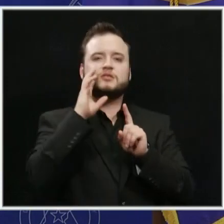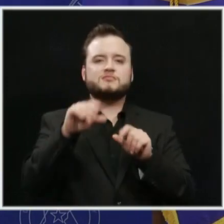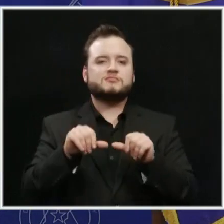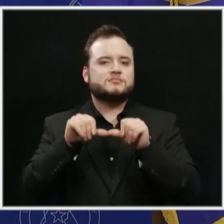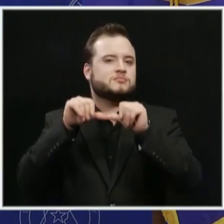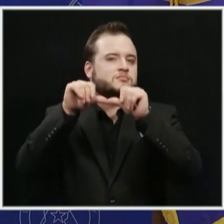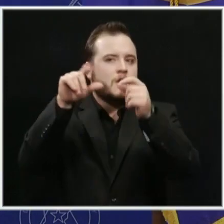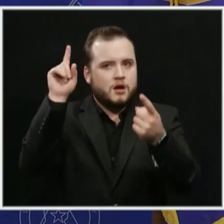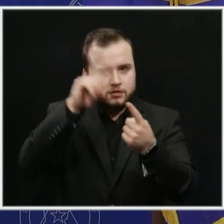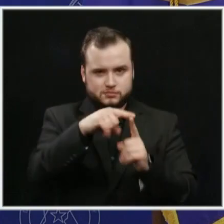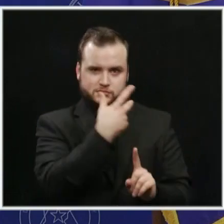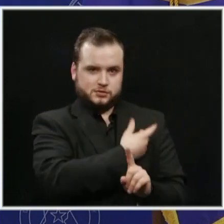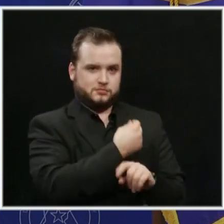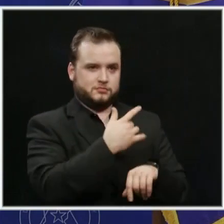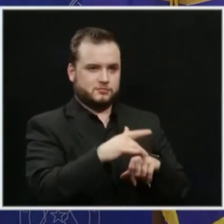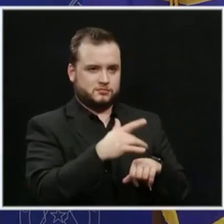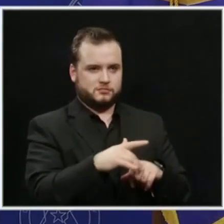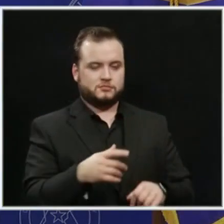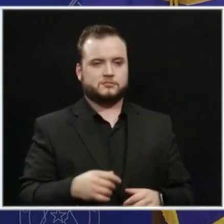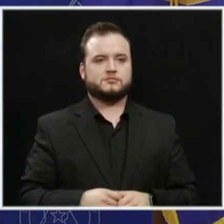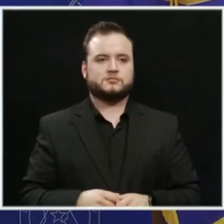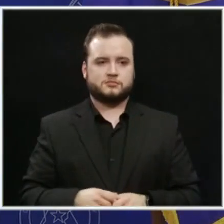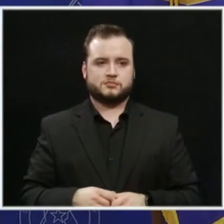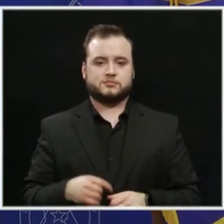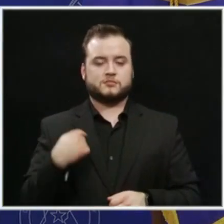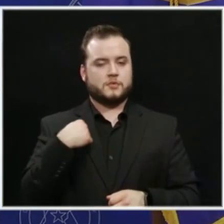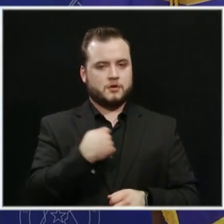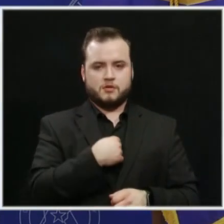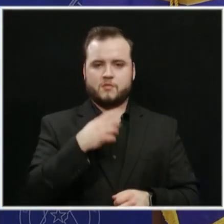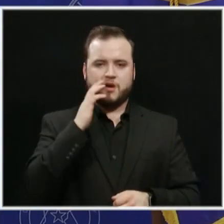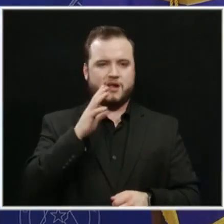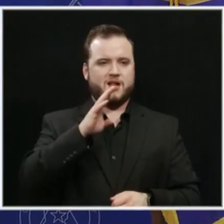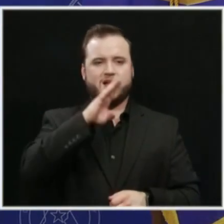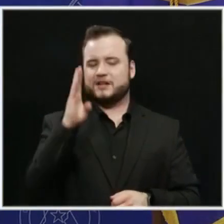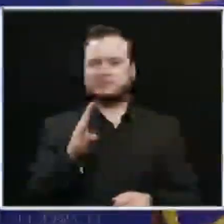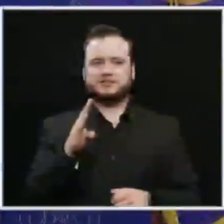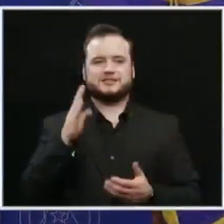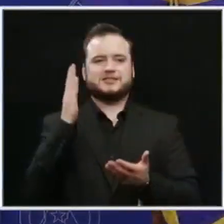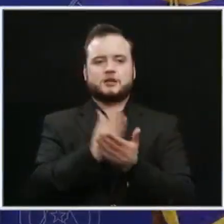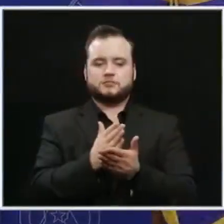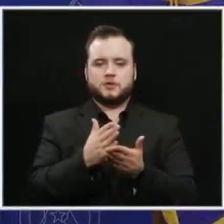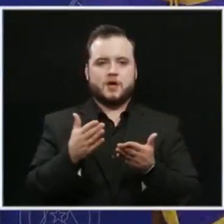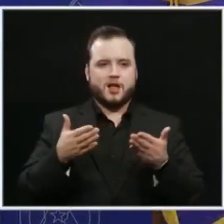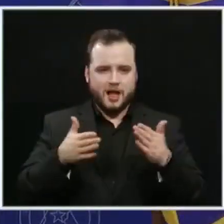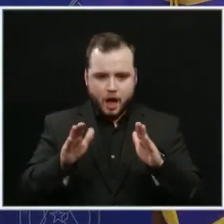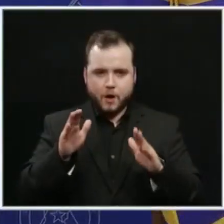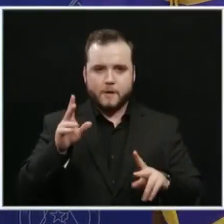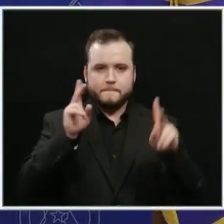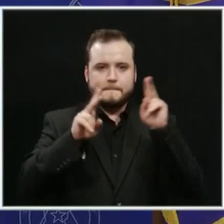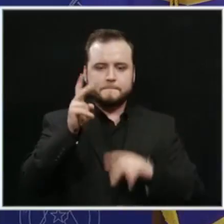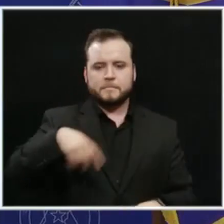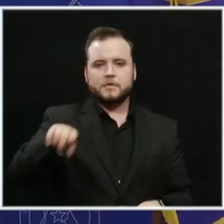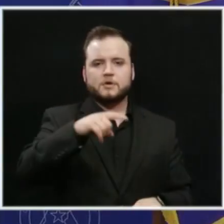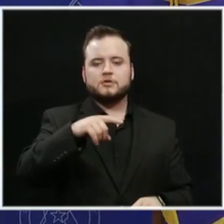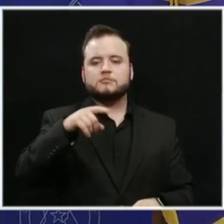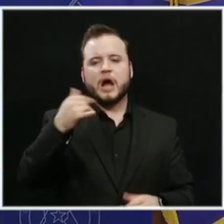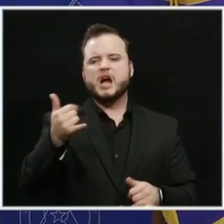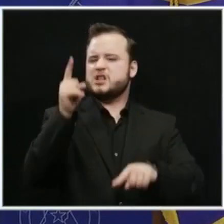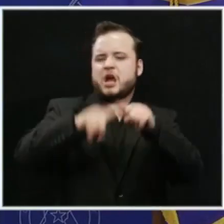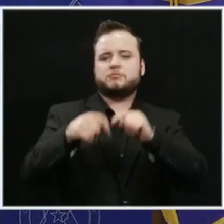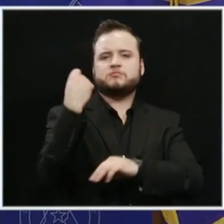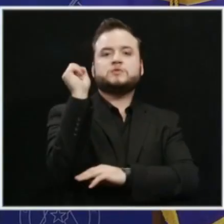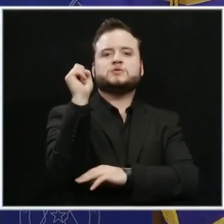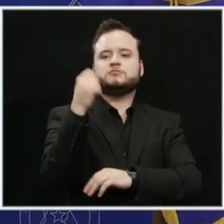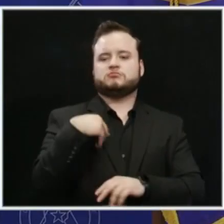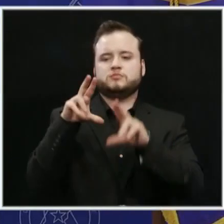never, ever stop dissent in terms of being able to speak your opinion. But I also think when you're